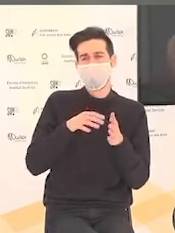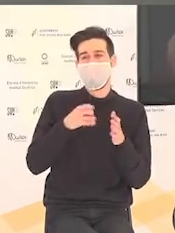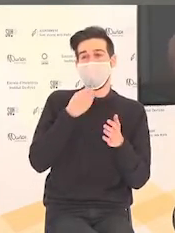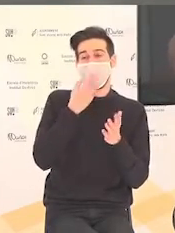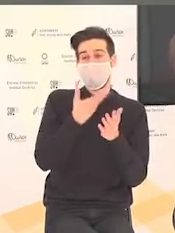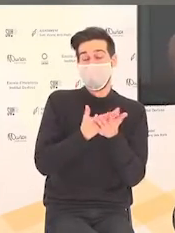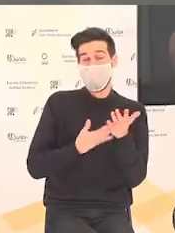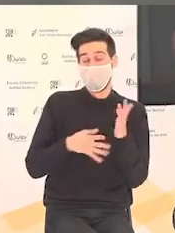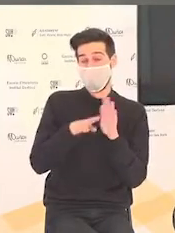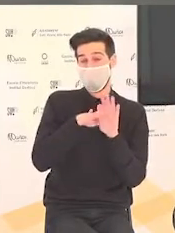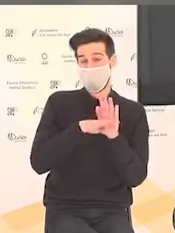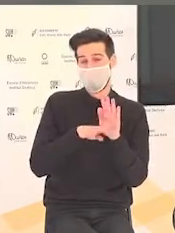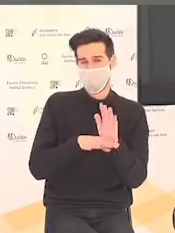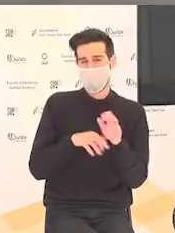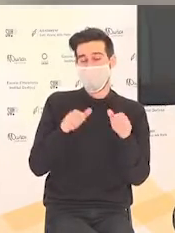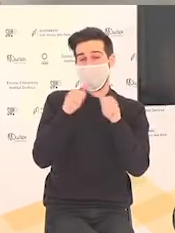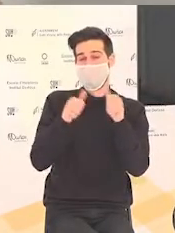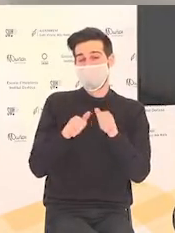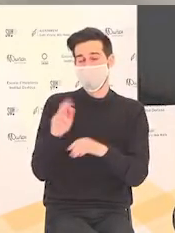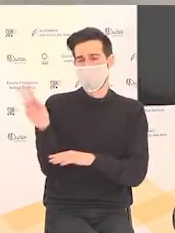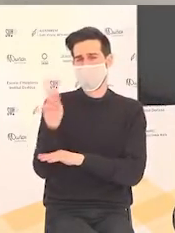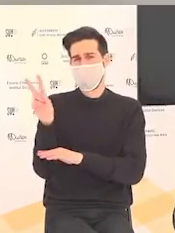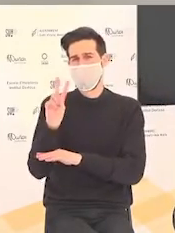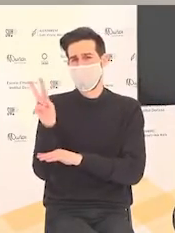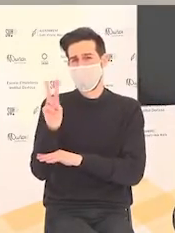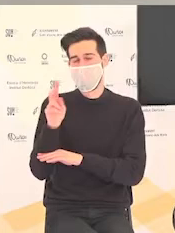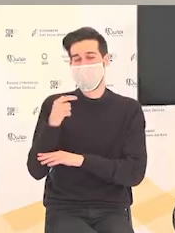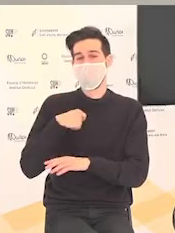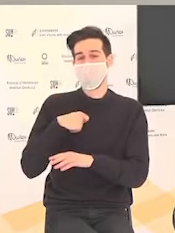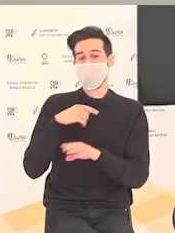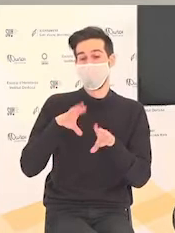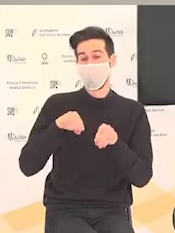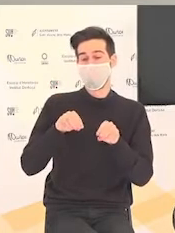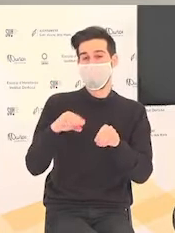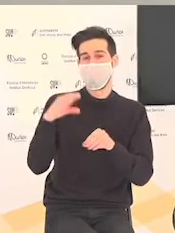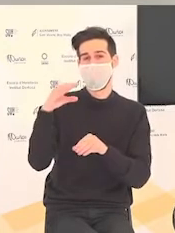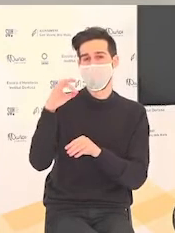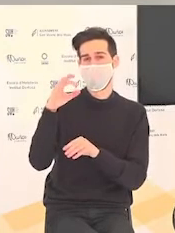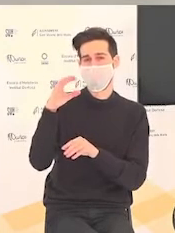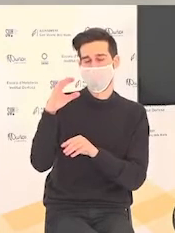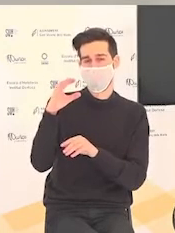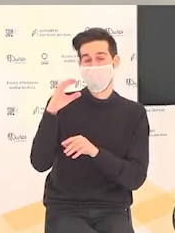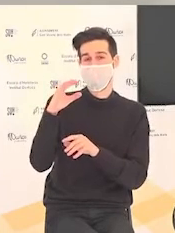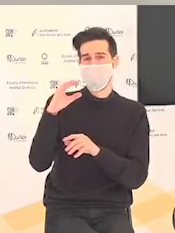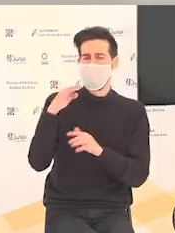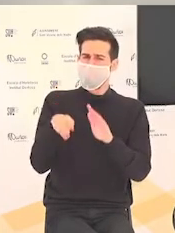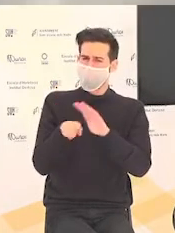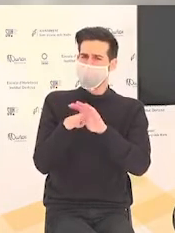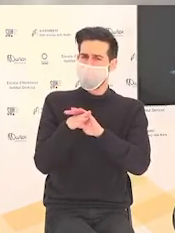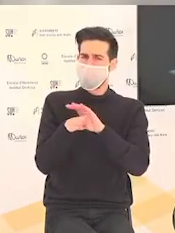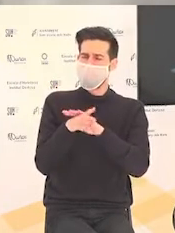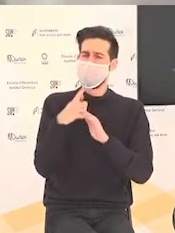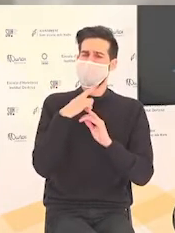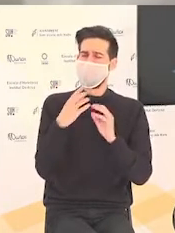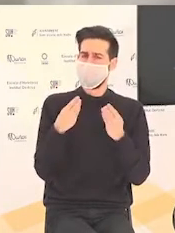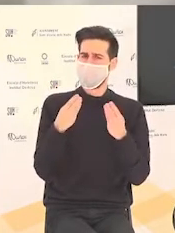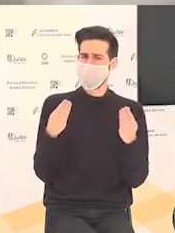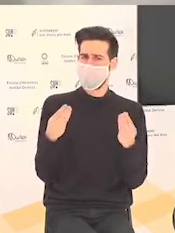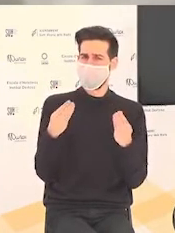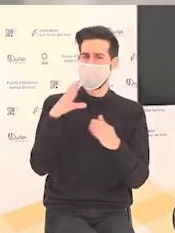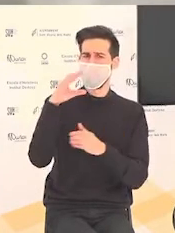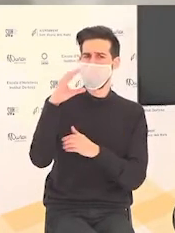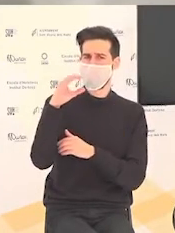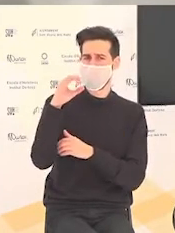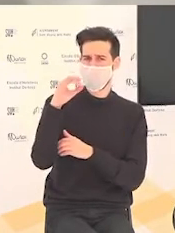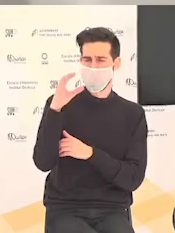vegano es que cuando bato utilizo el coco y entonces se mantiene ese sabor del coco. Si utilizo la receta tradicional